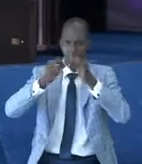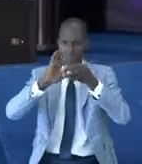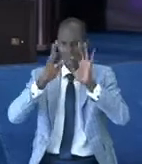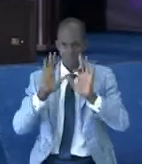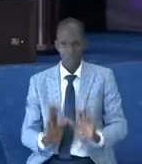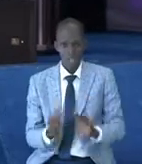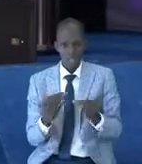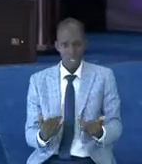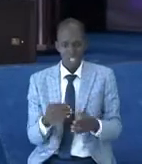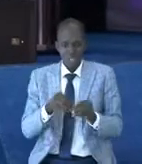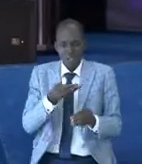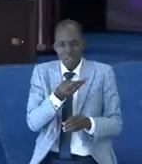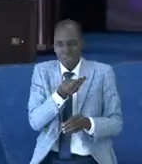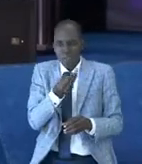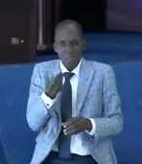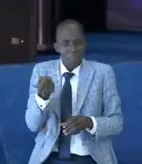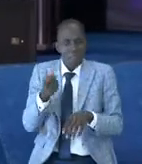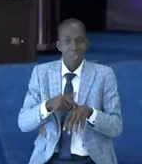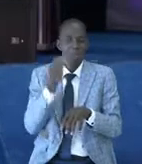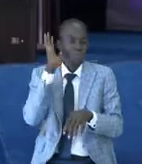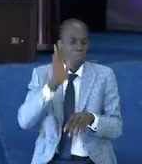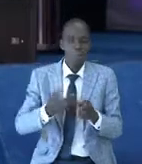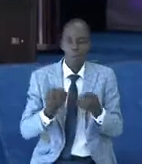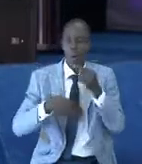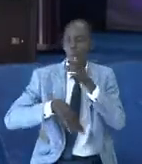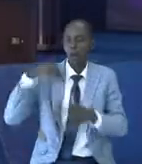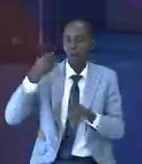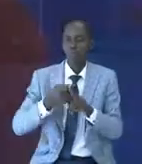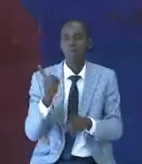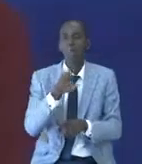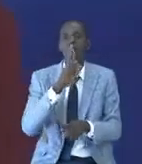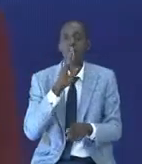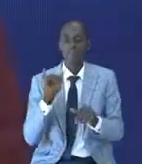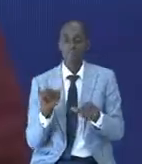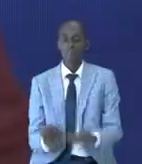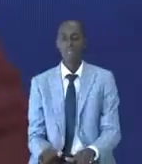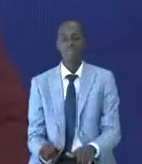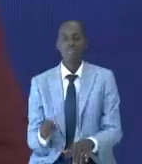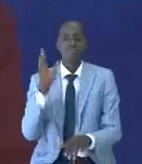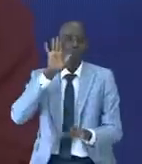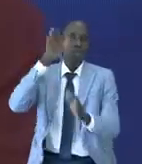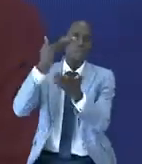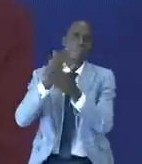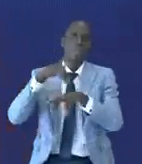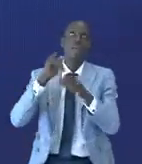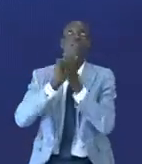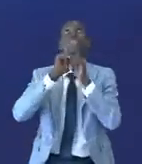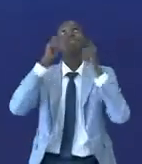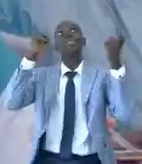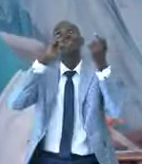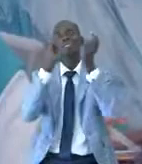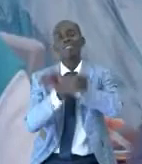few minutes, you'll get out of where you are and you will get to that great change in Jesus'